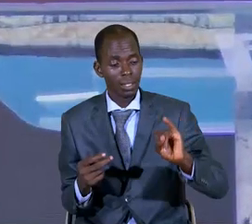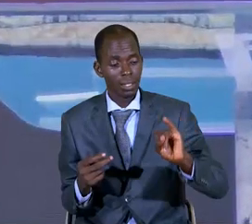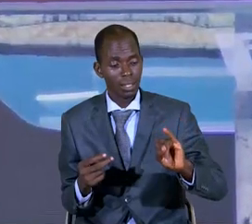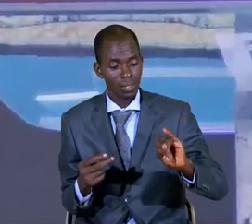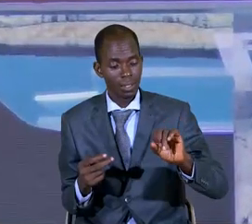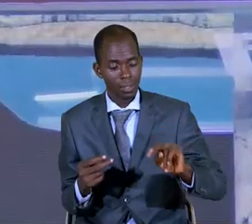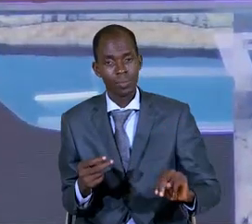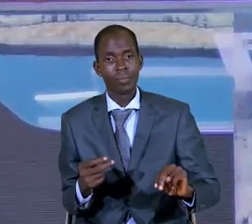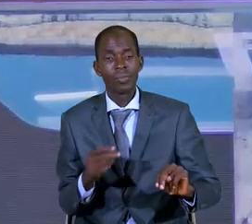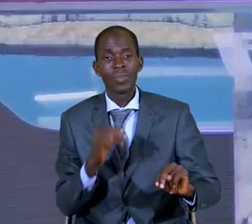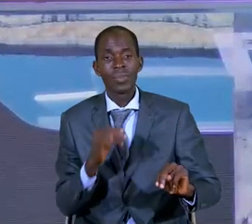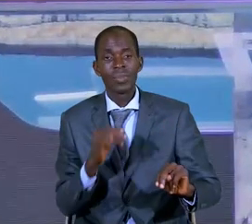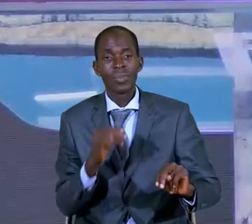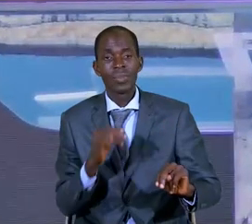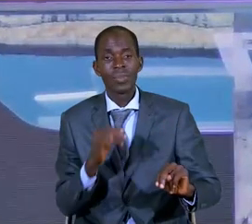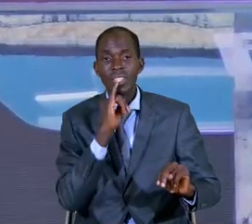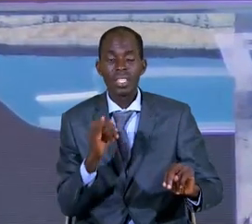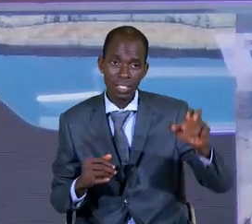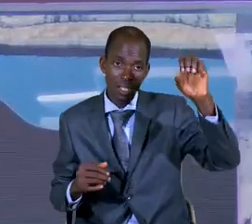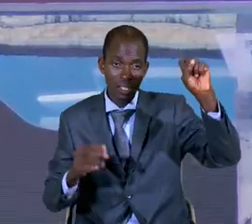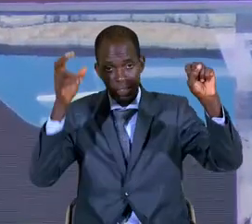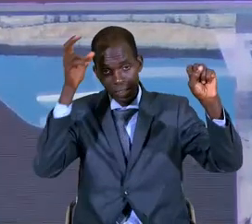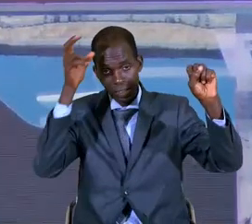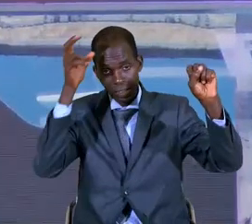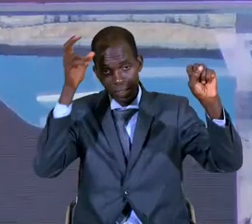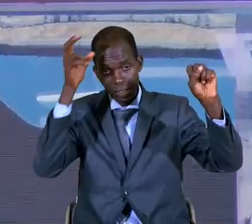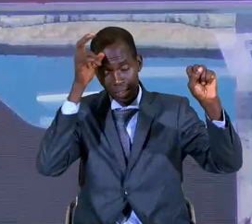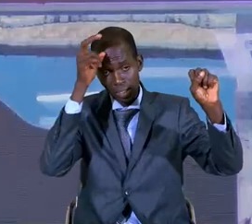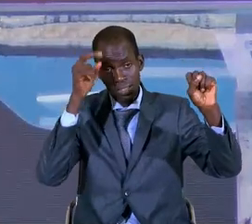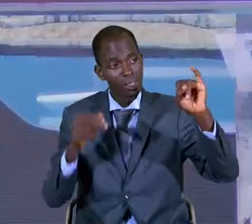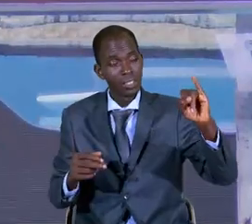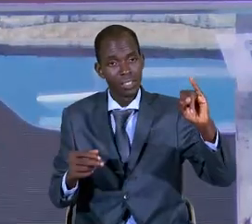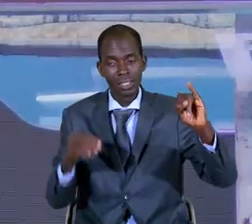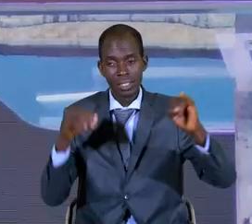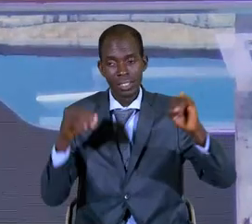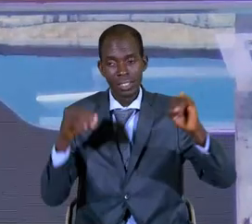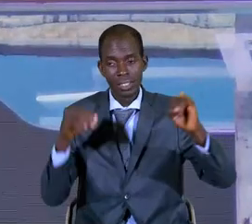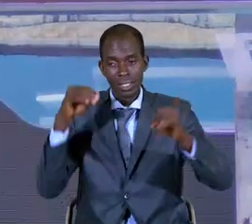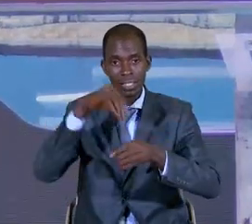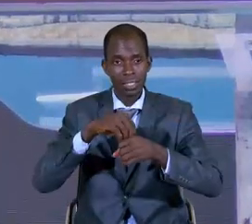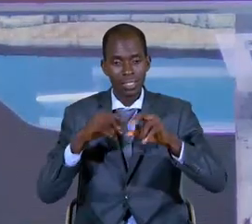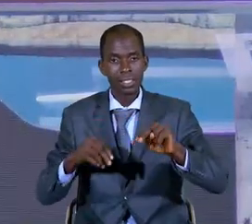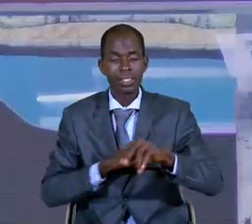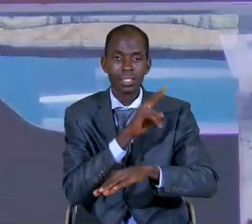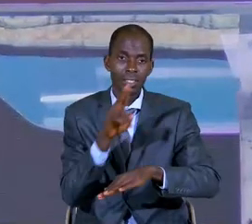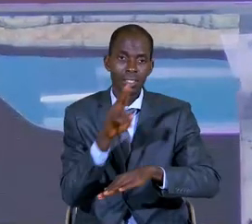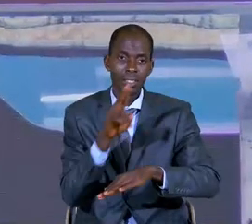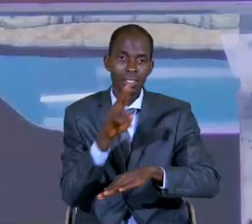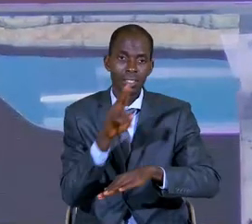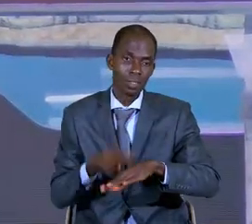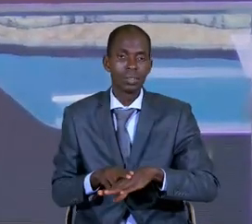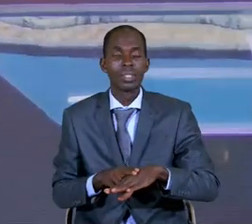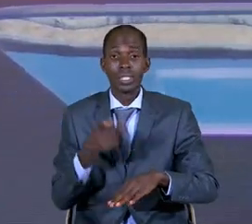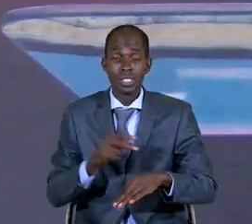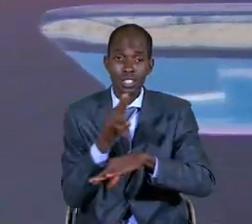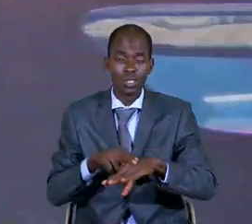S-I-N, is Satan in nature. The nature of